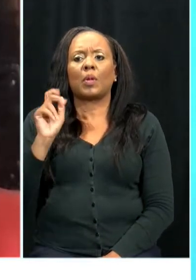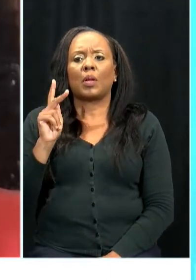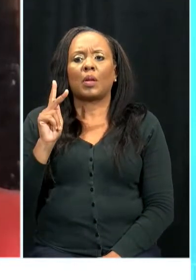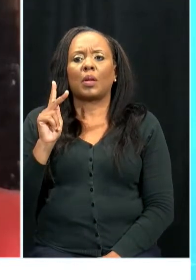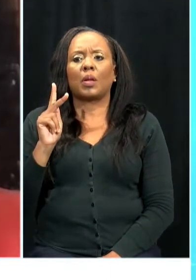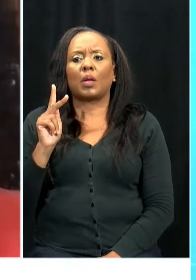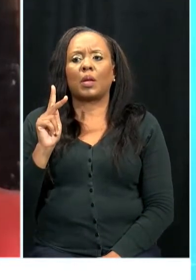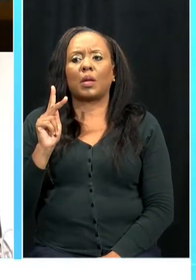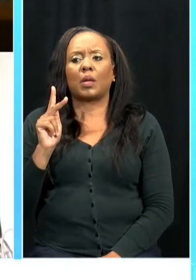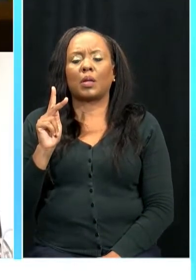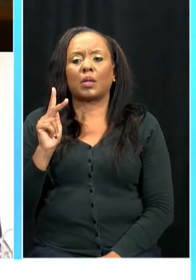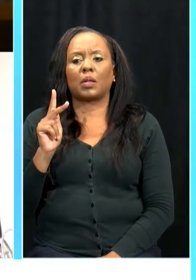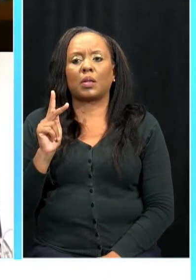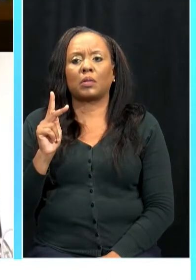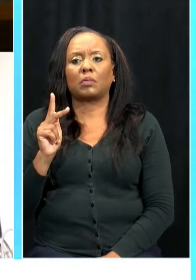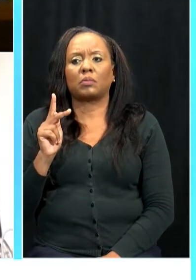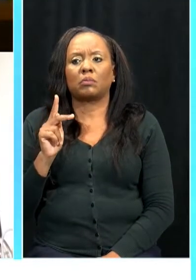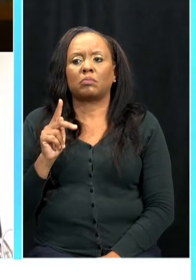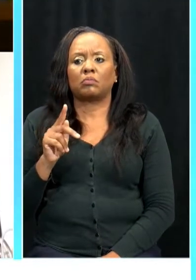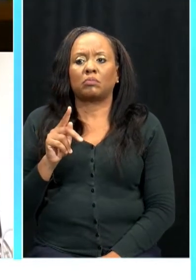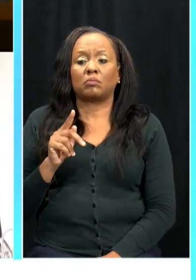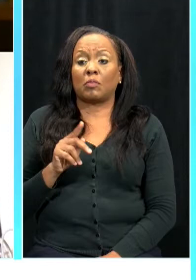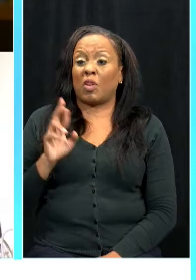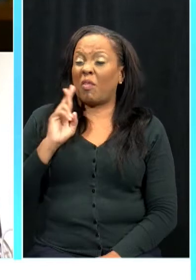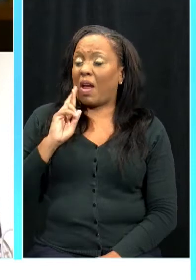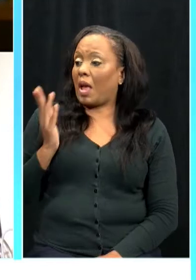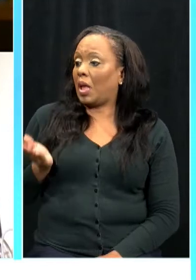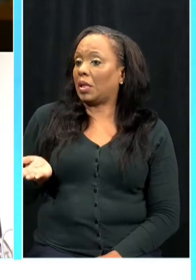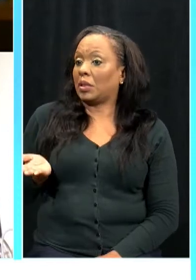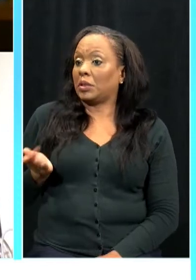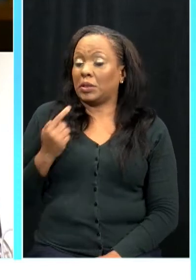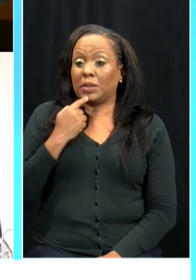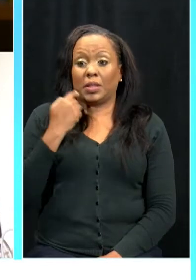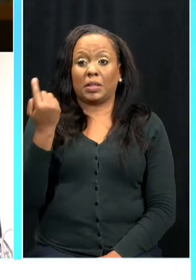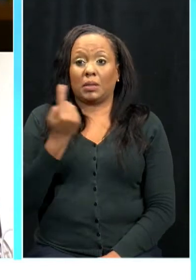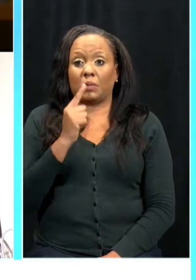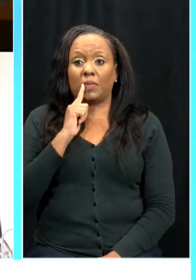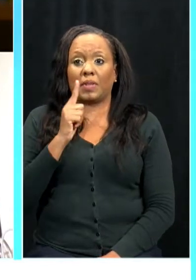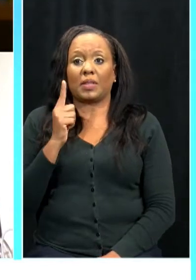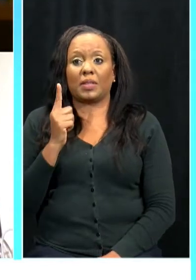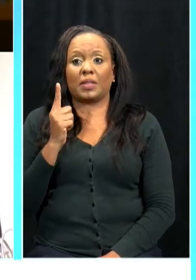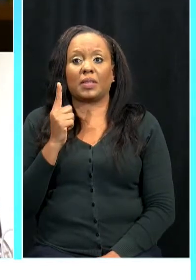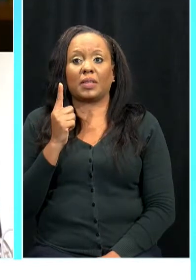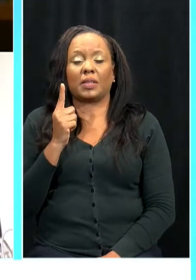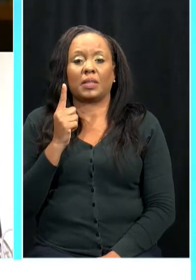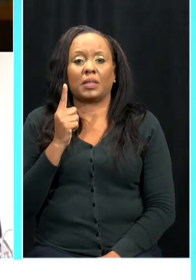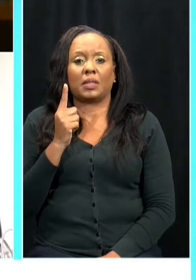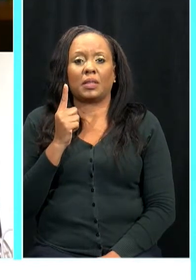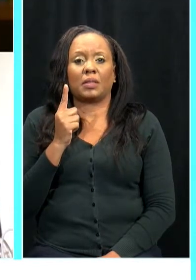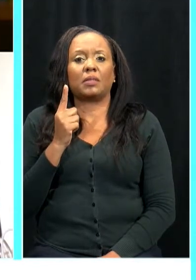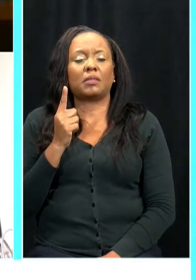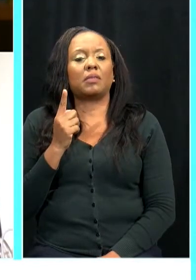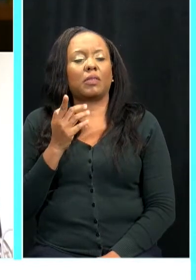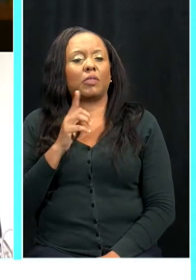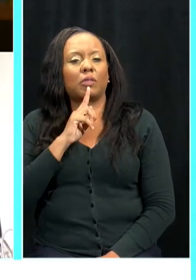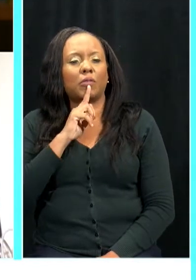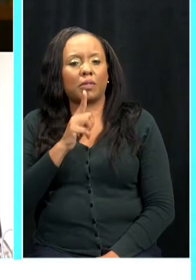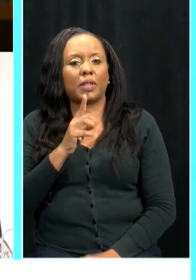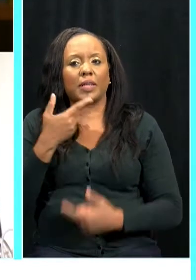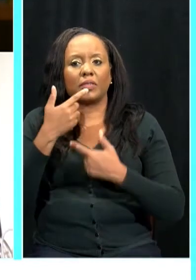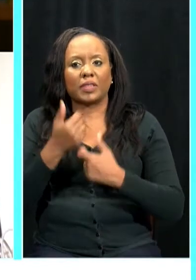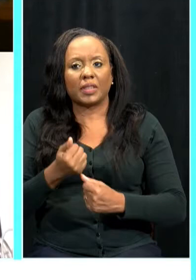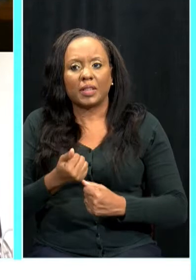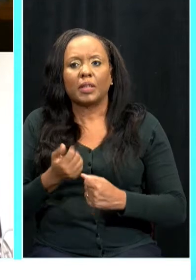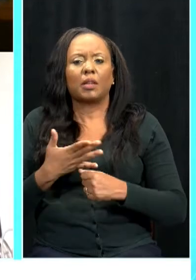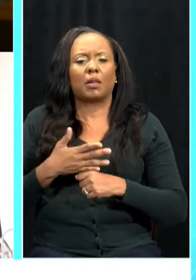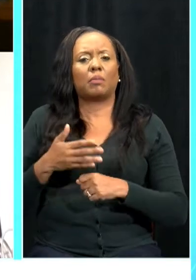Joseph, because Raquel said something very interesting, that people are uneasy with the one party. But our Westminster